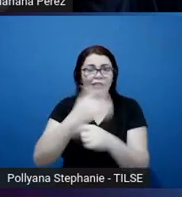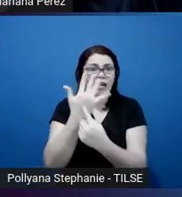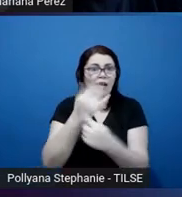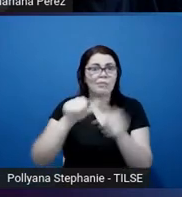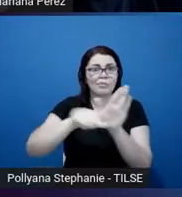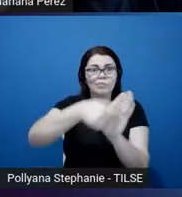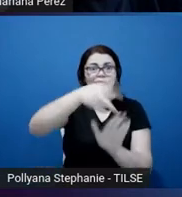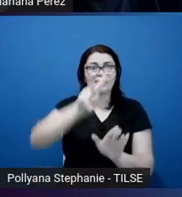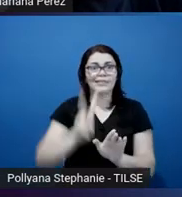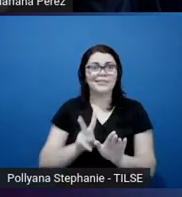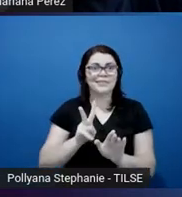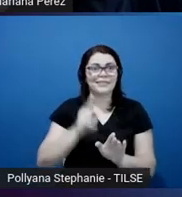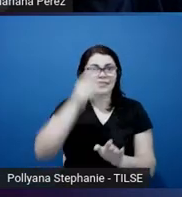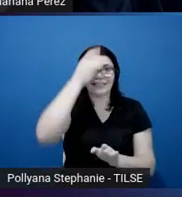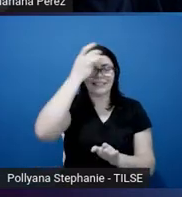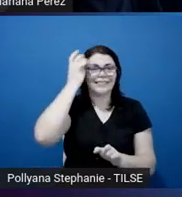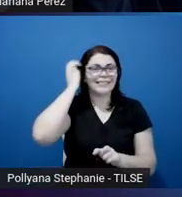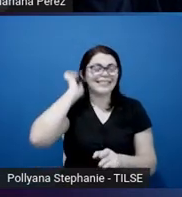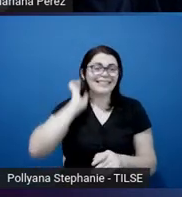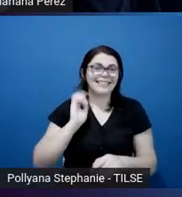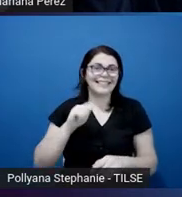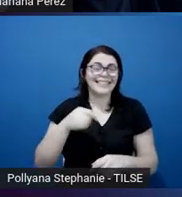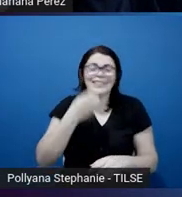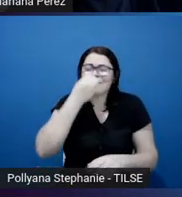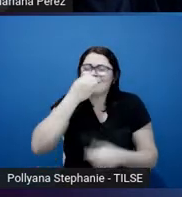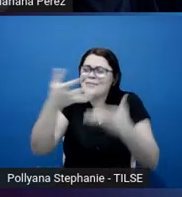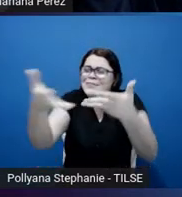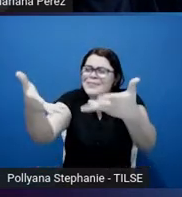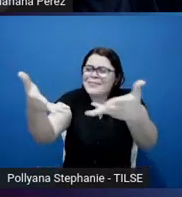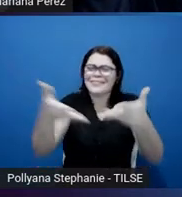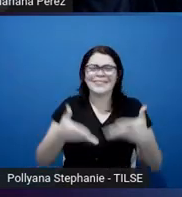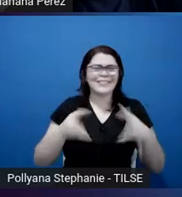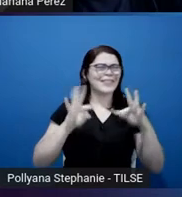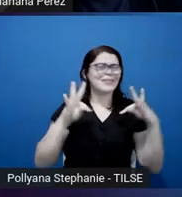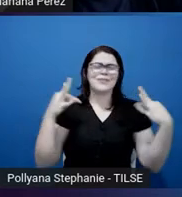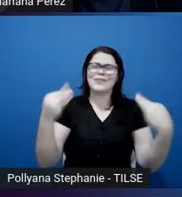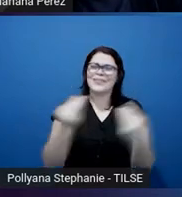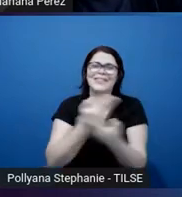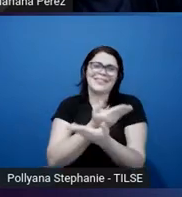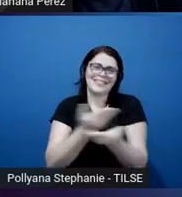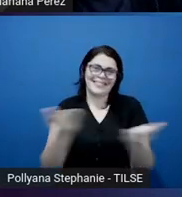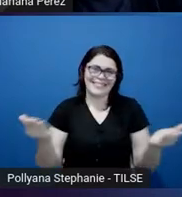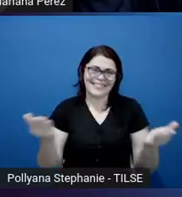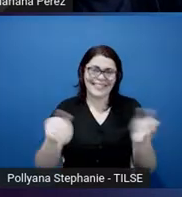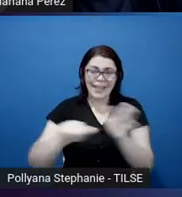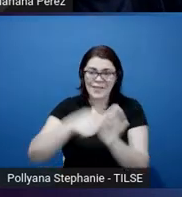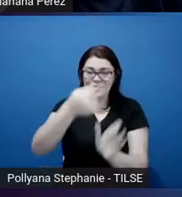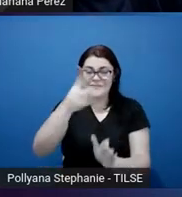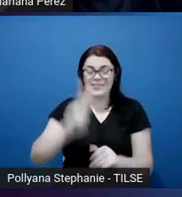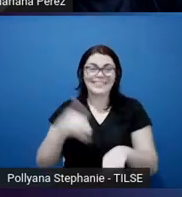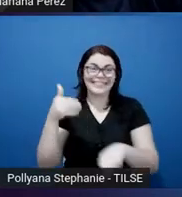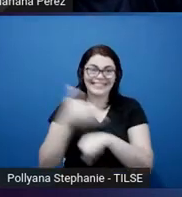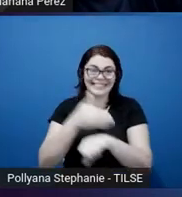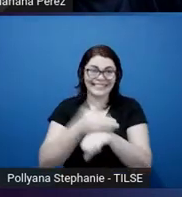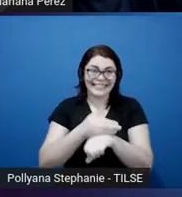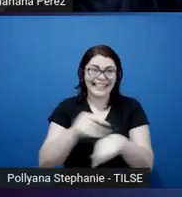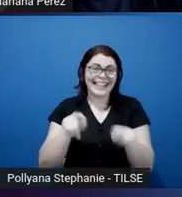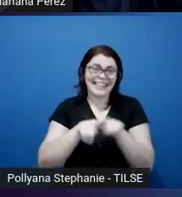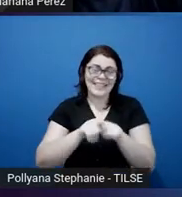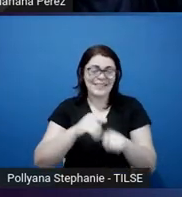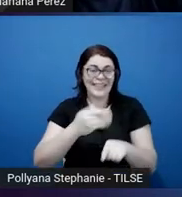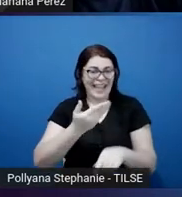first time. So a very, very warm welcome to all of you, first-time participants and EPPI old